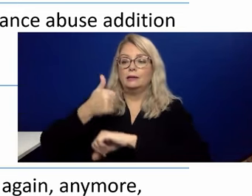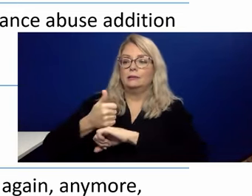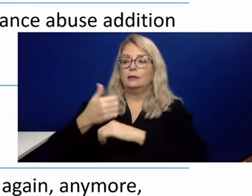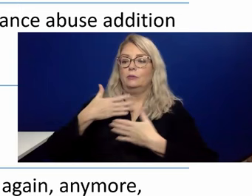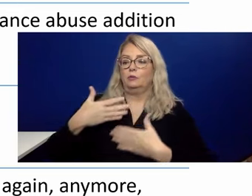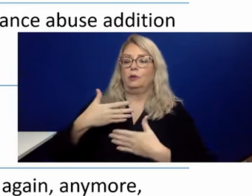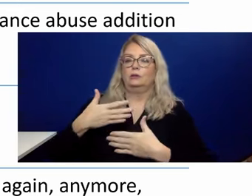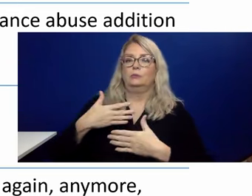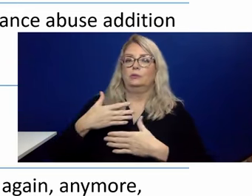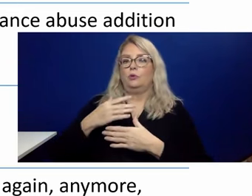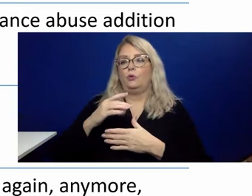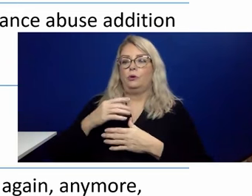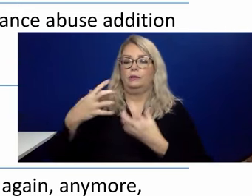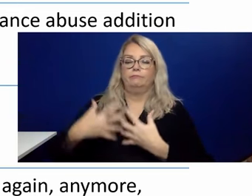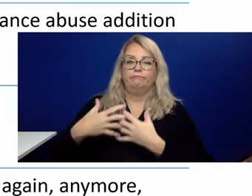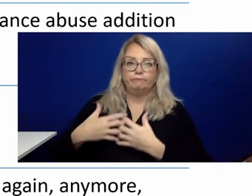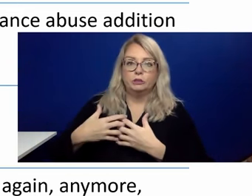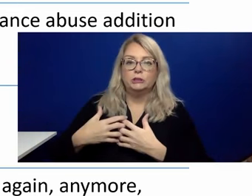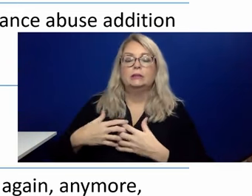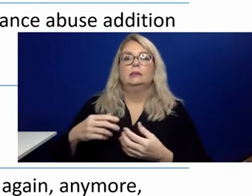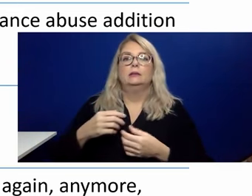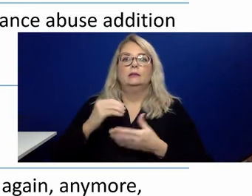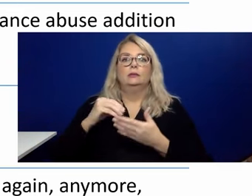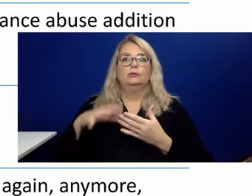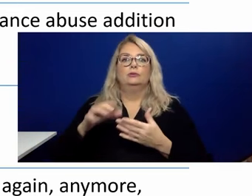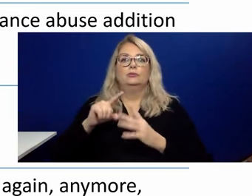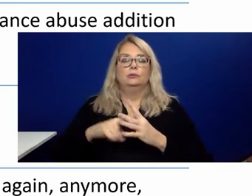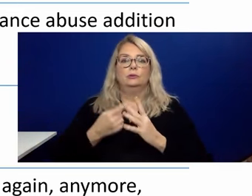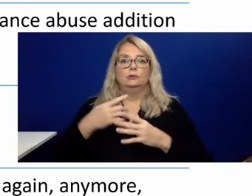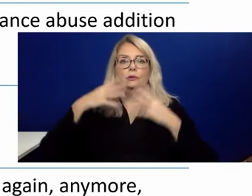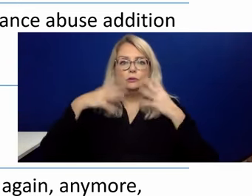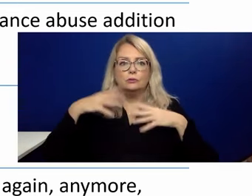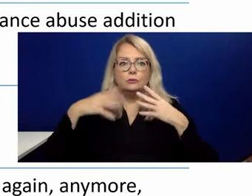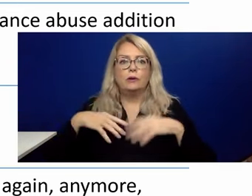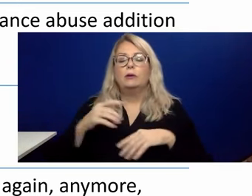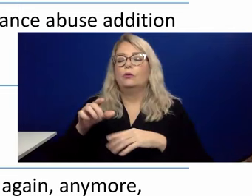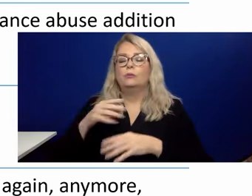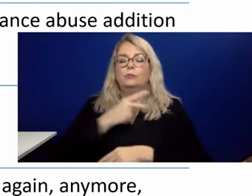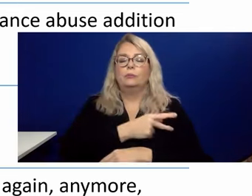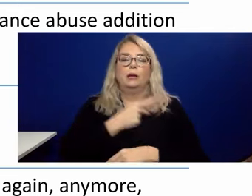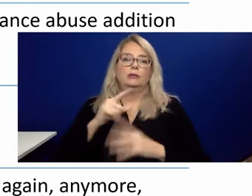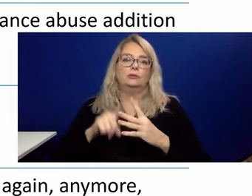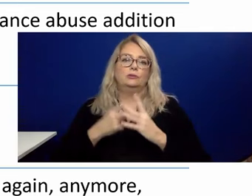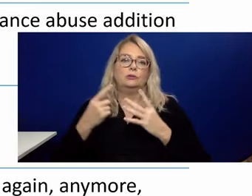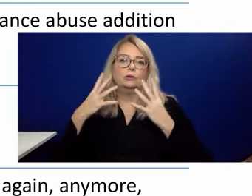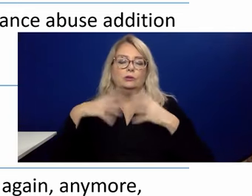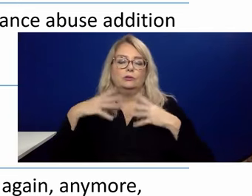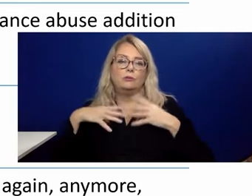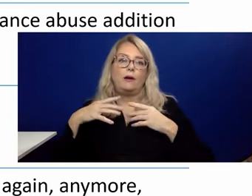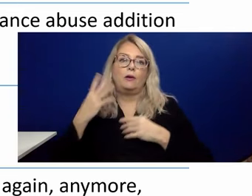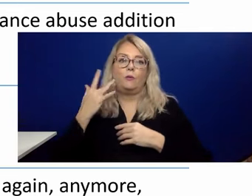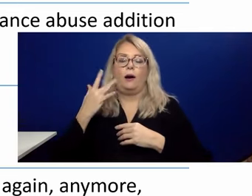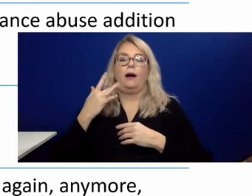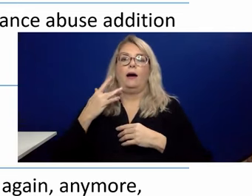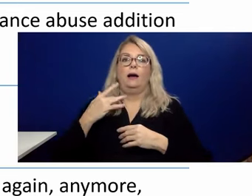the time. And she literally started crying right in front of me because she said she could breathe for the first time. And, that was a